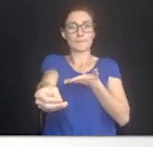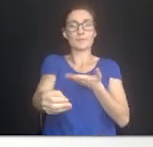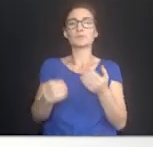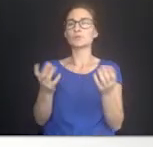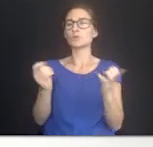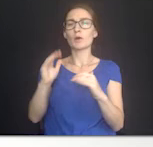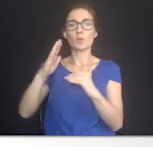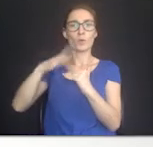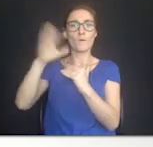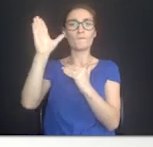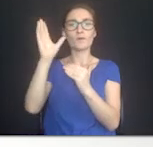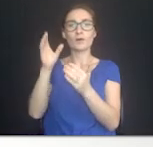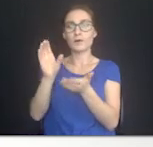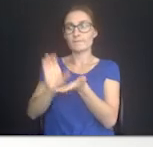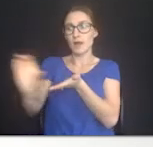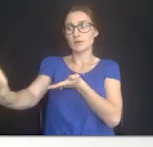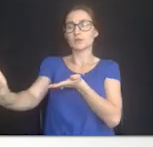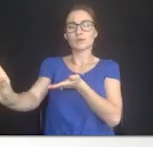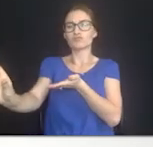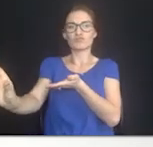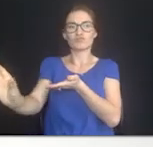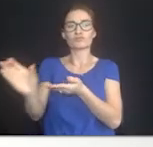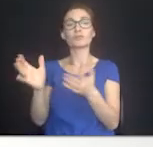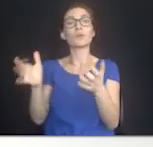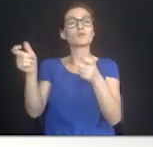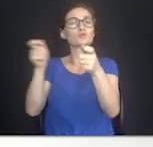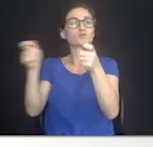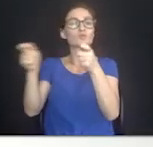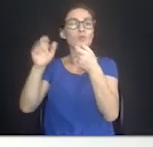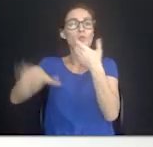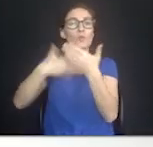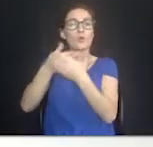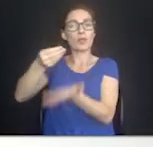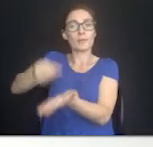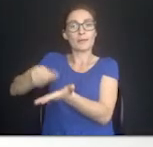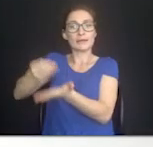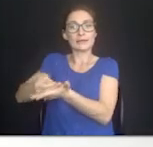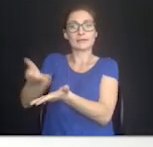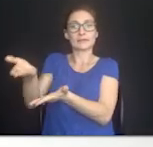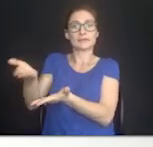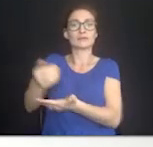that reason as well, because I want to make sure I can control my funds, right?